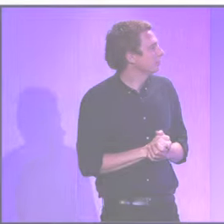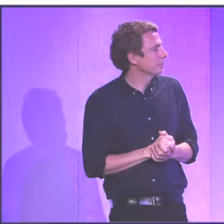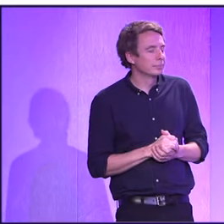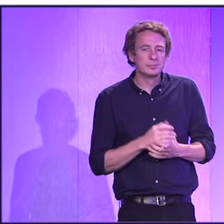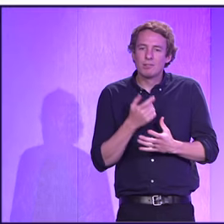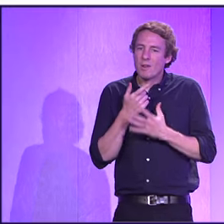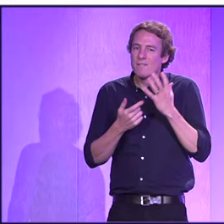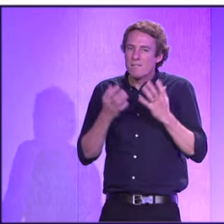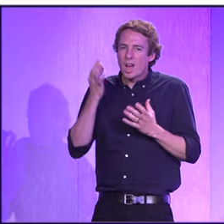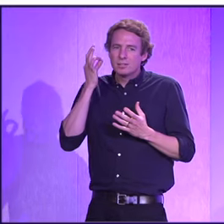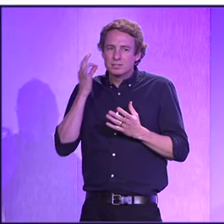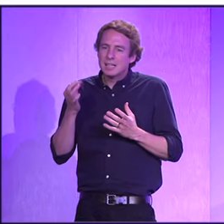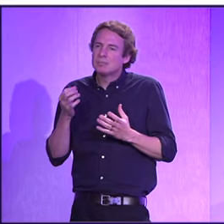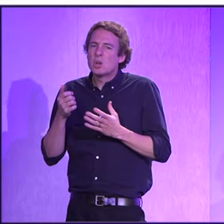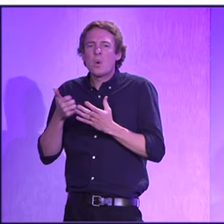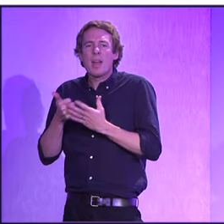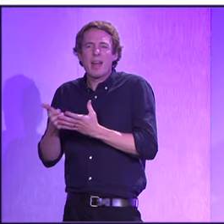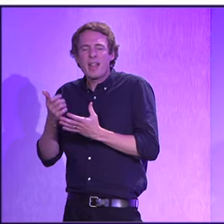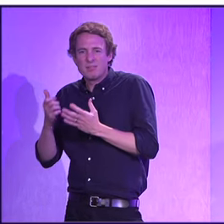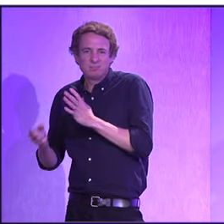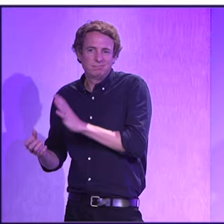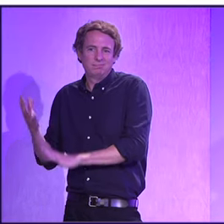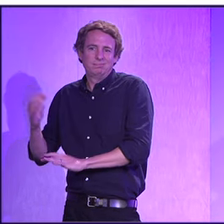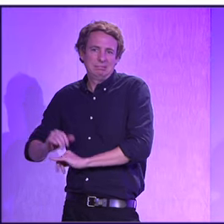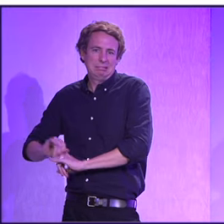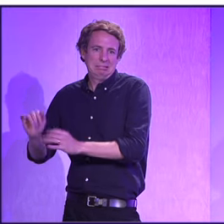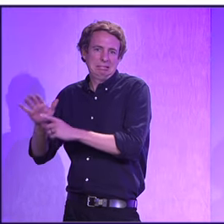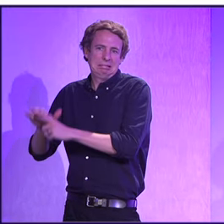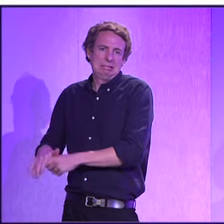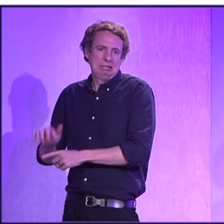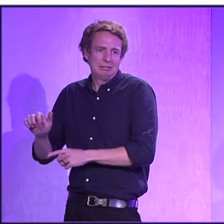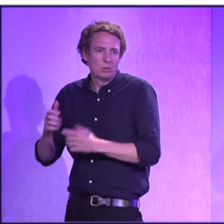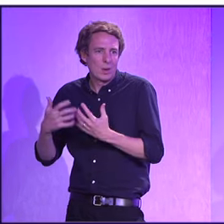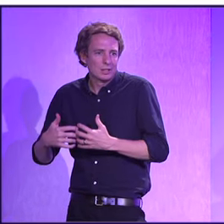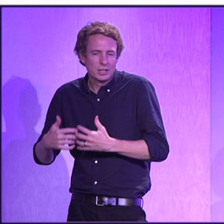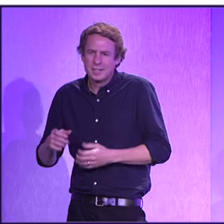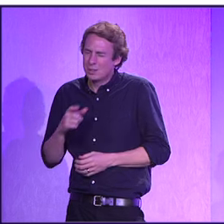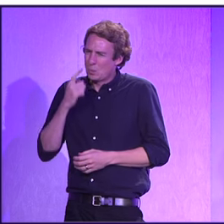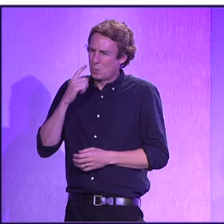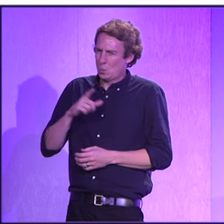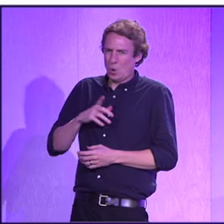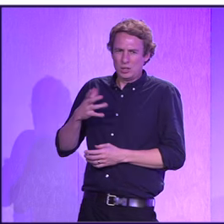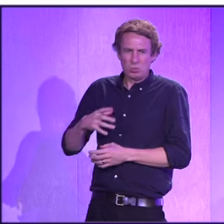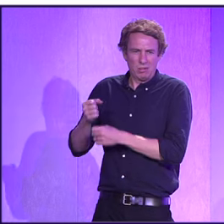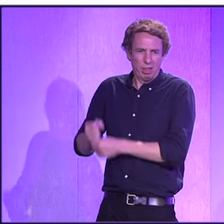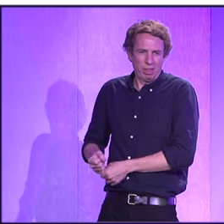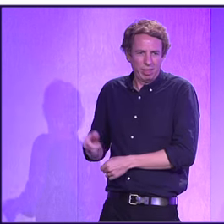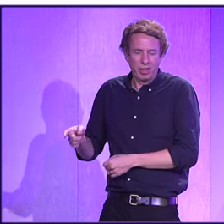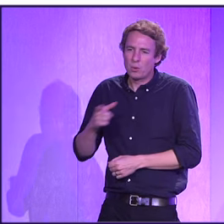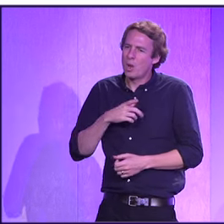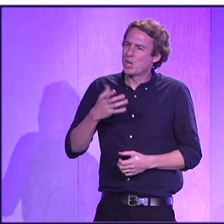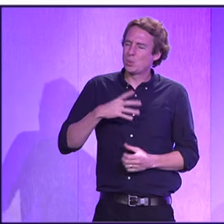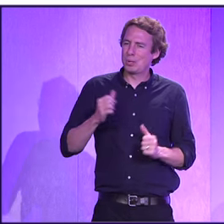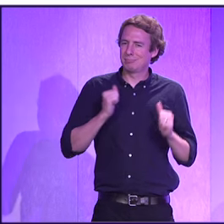There you go. So 5 quick tips to burn out your engineers. Why would you care about this? Well, you want to be seen as a strong tech leader. You want to be the